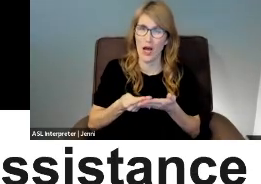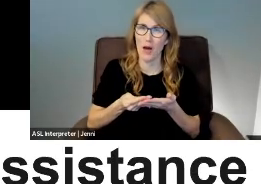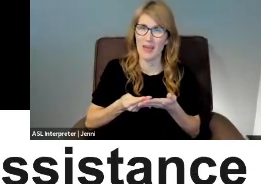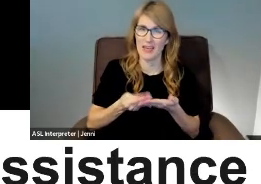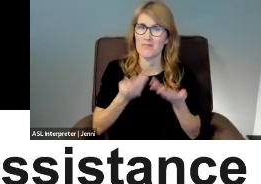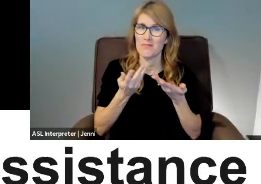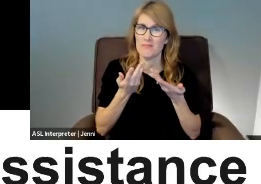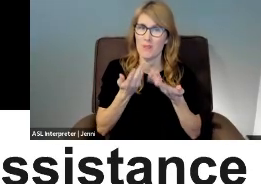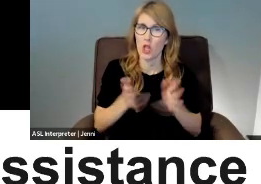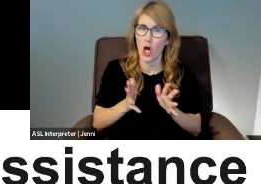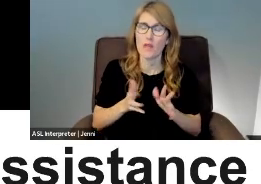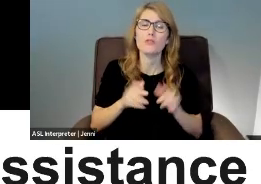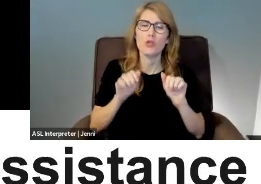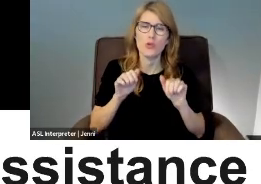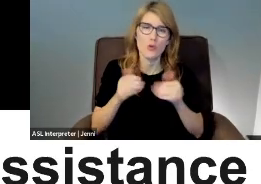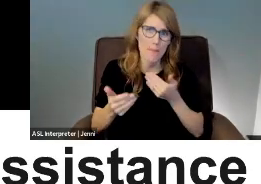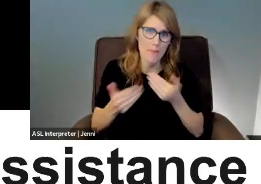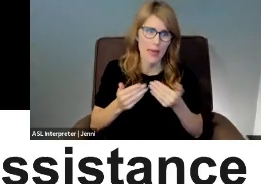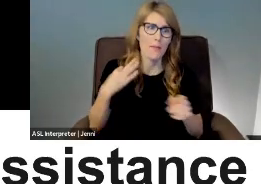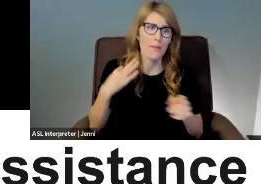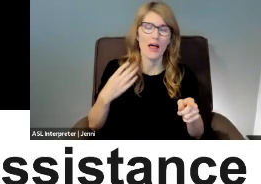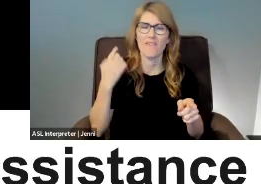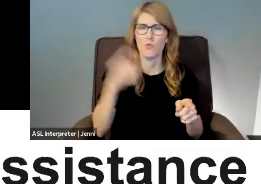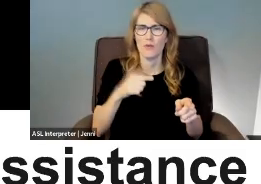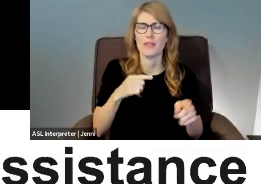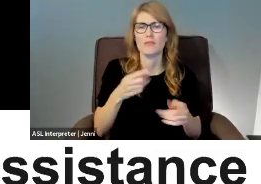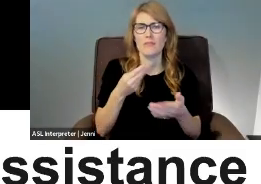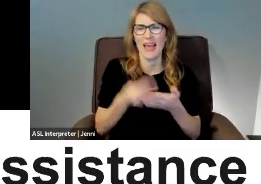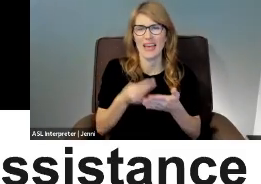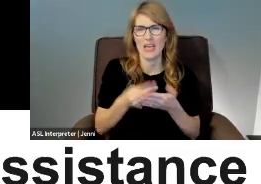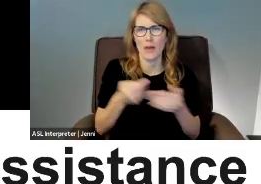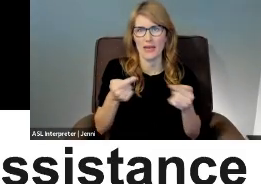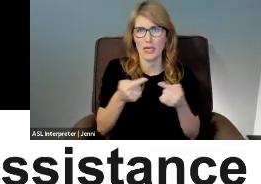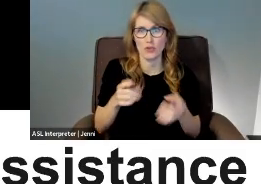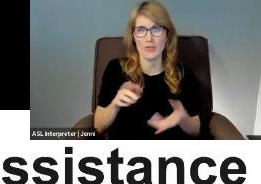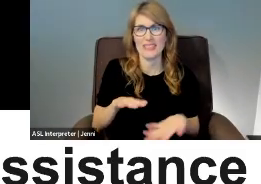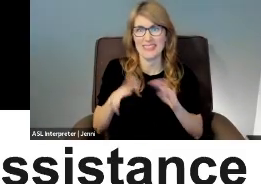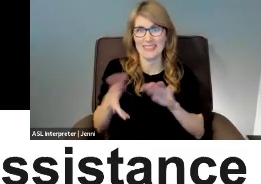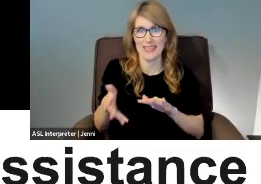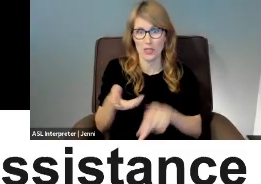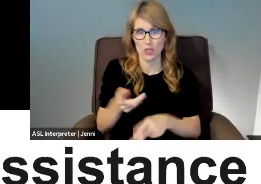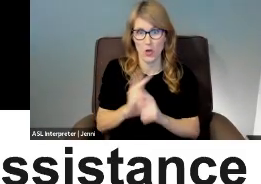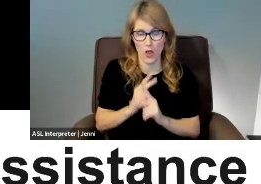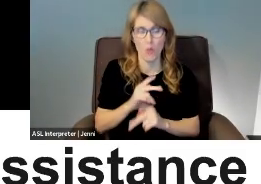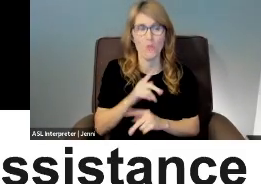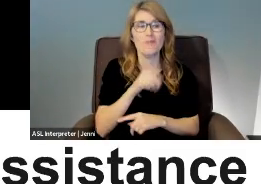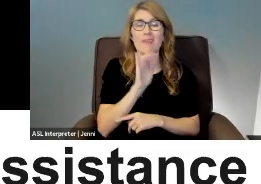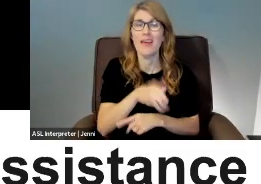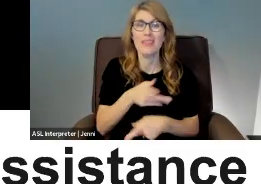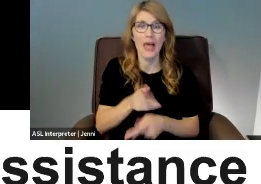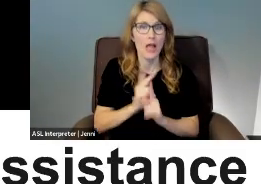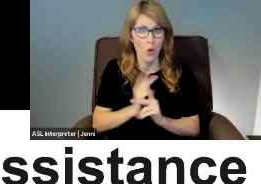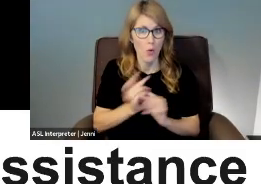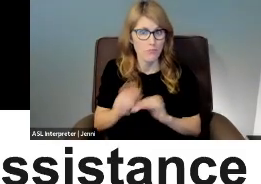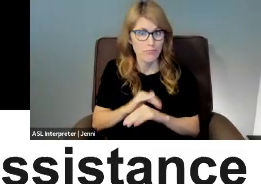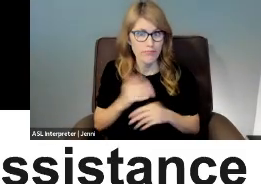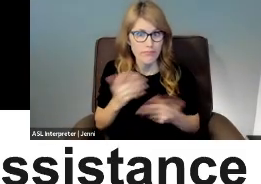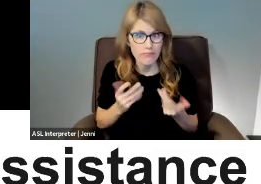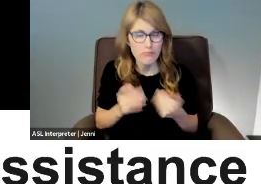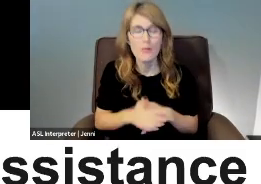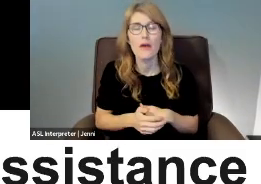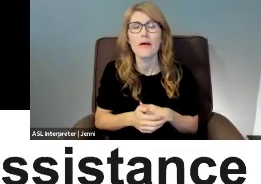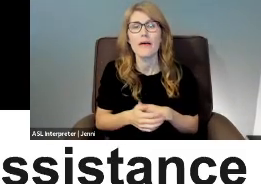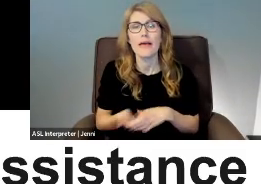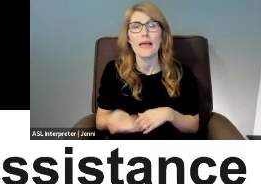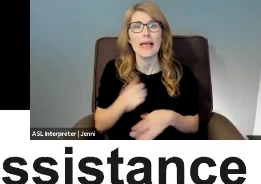for this economic injury disaster loan. So what this loan covers is any cost